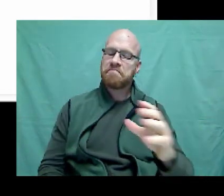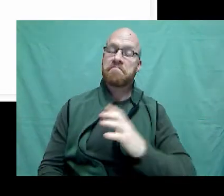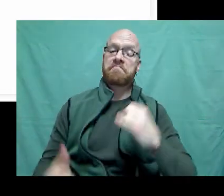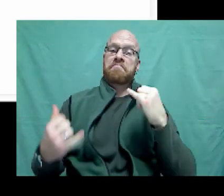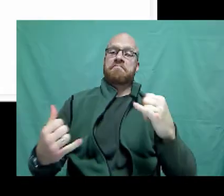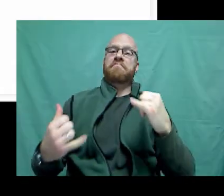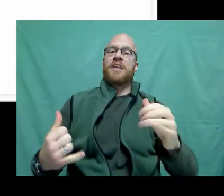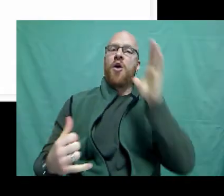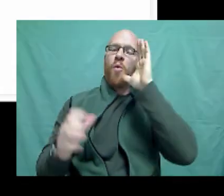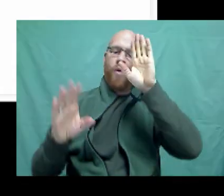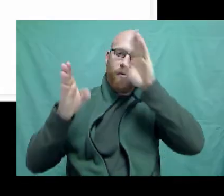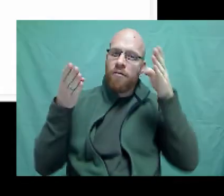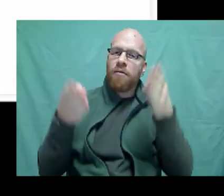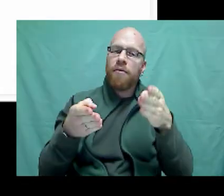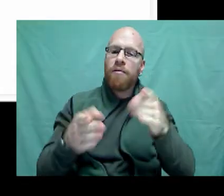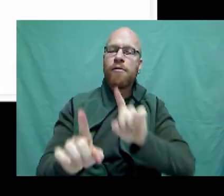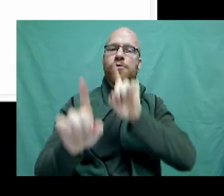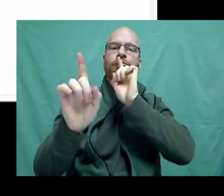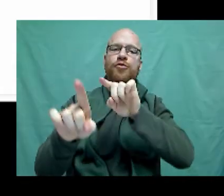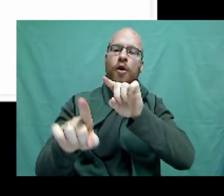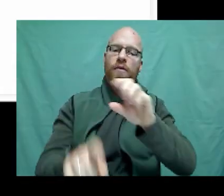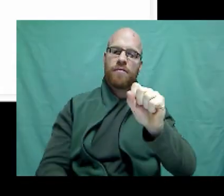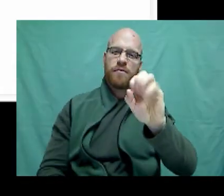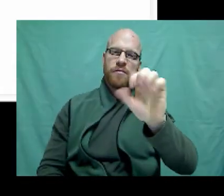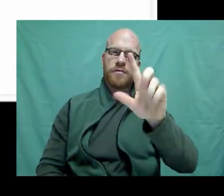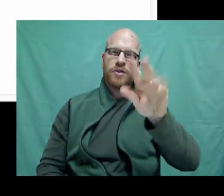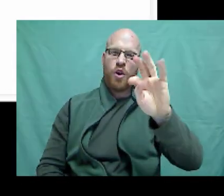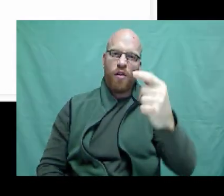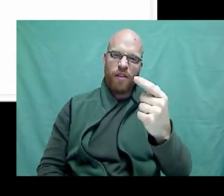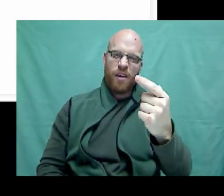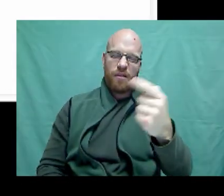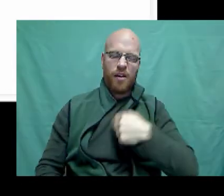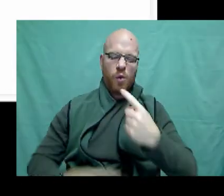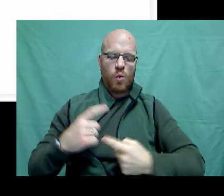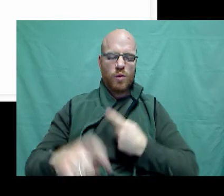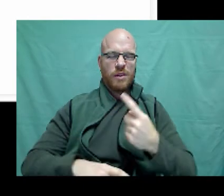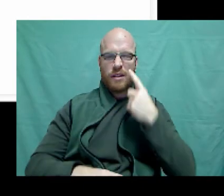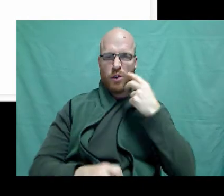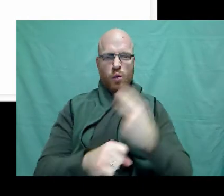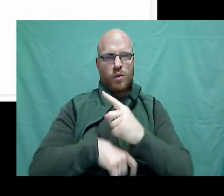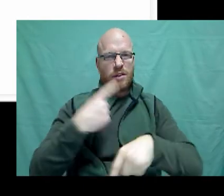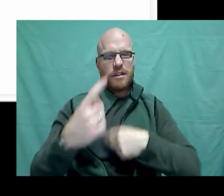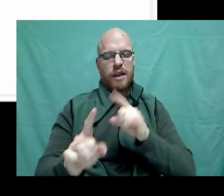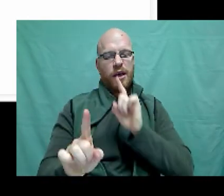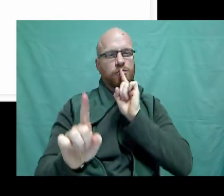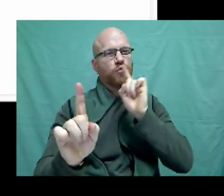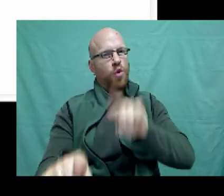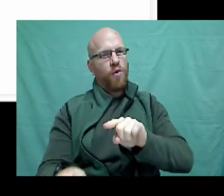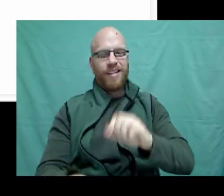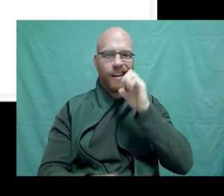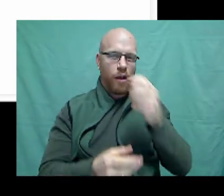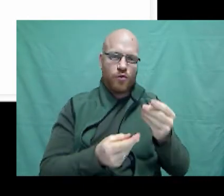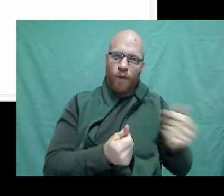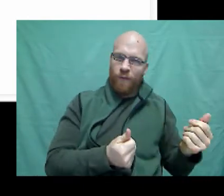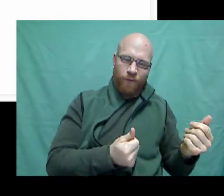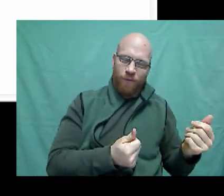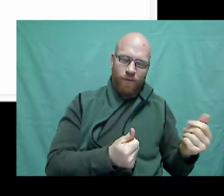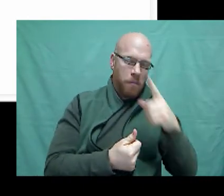Hello, okay, today we're going to be focusing on solving. I use the sign answer to mean solve,